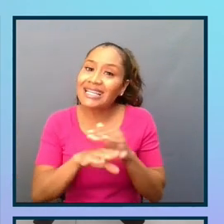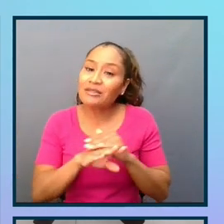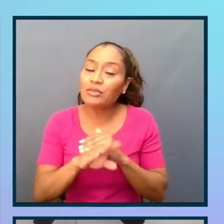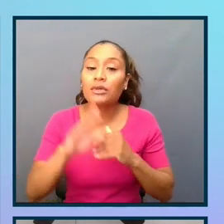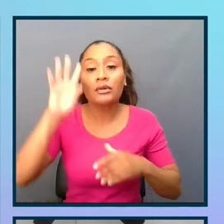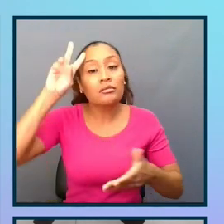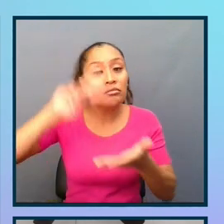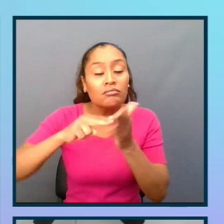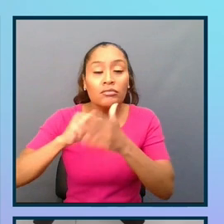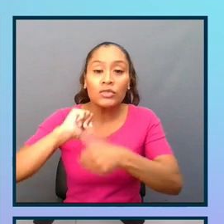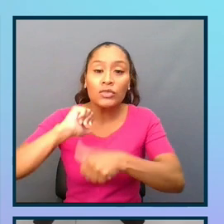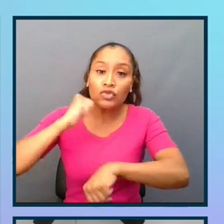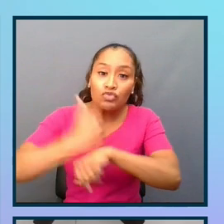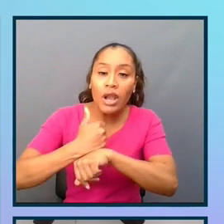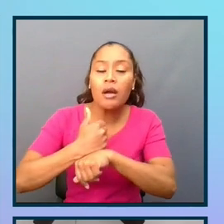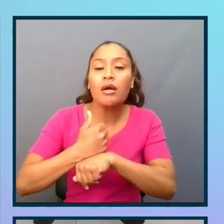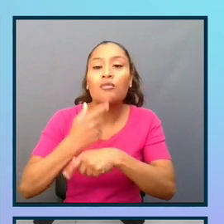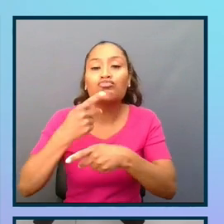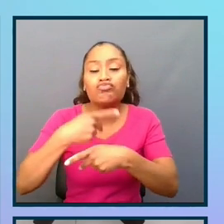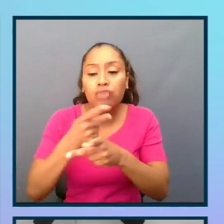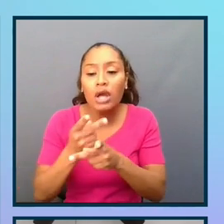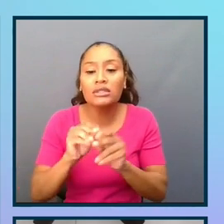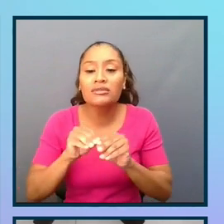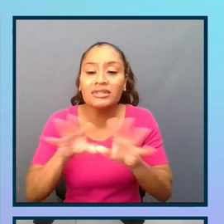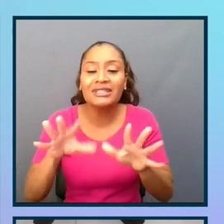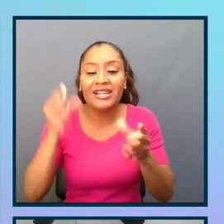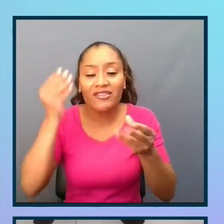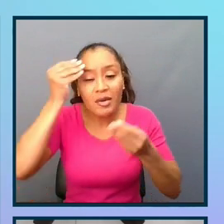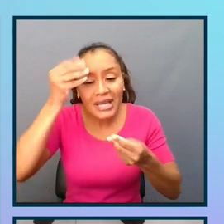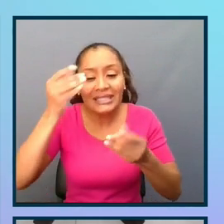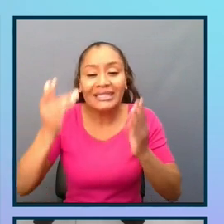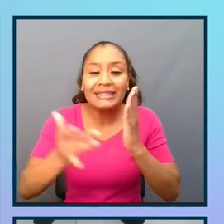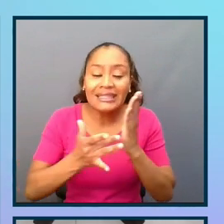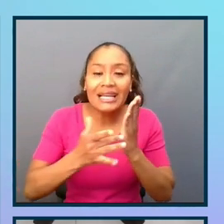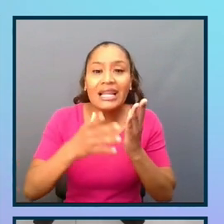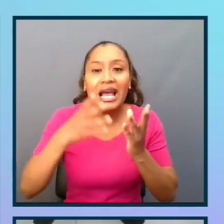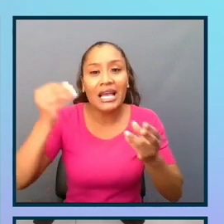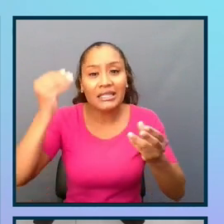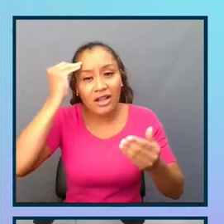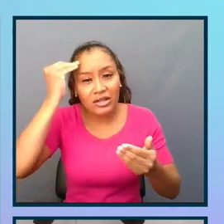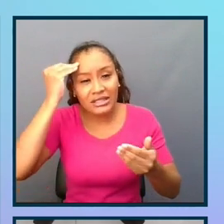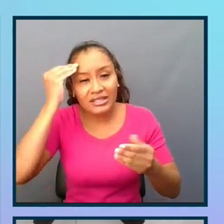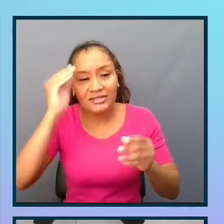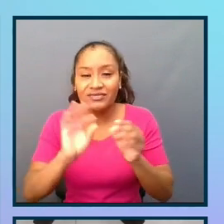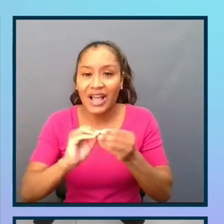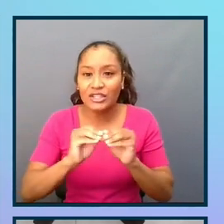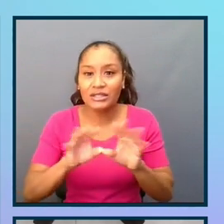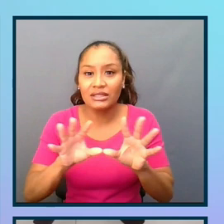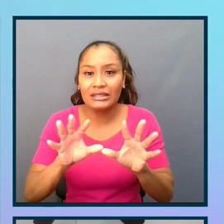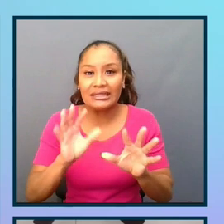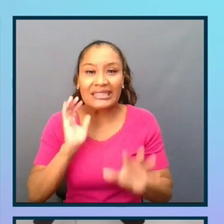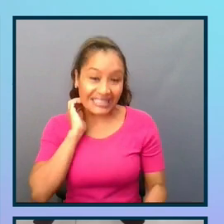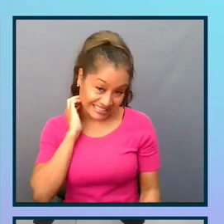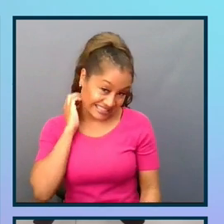to help products remove informational, technical and cognitive barriers. Oh dear,